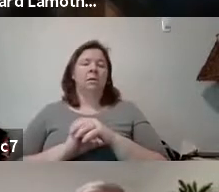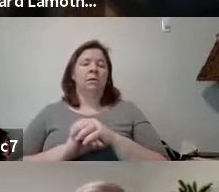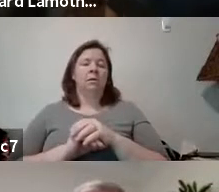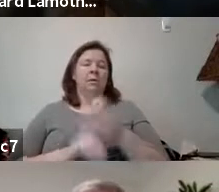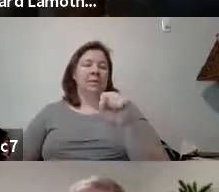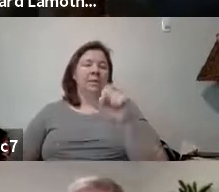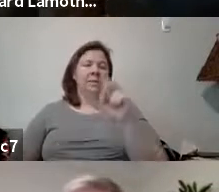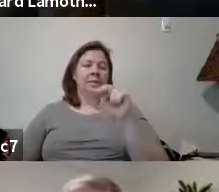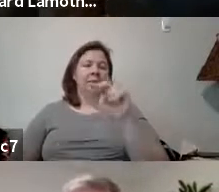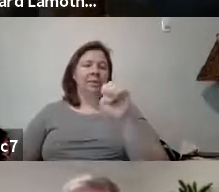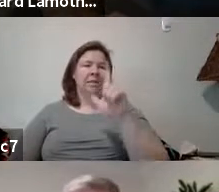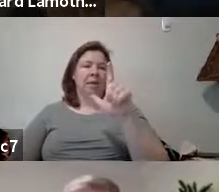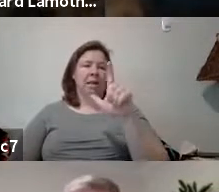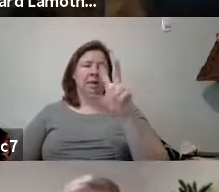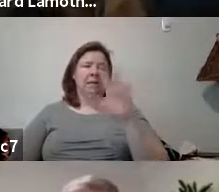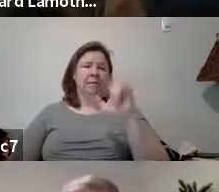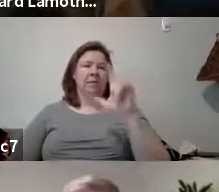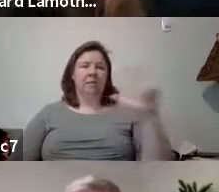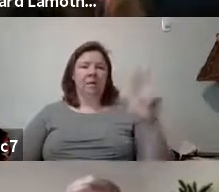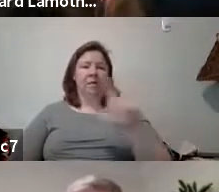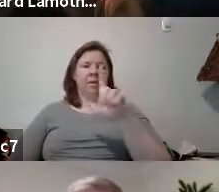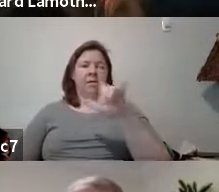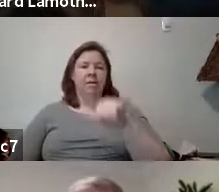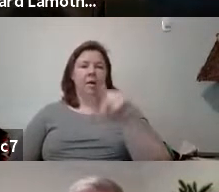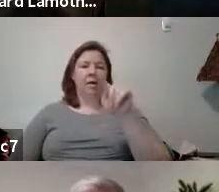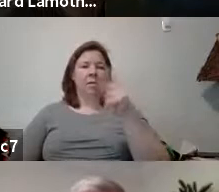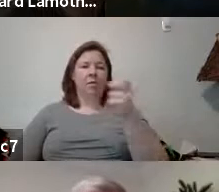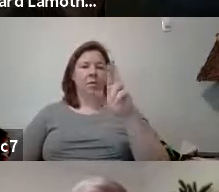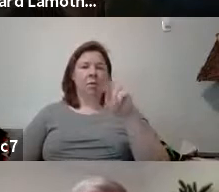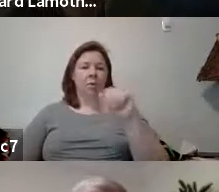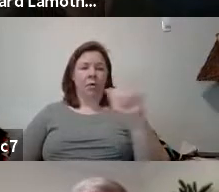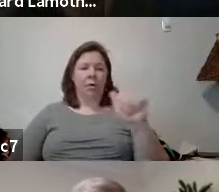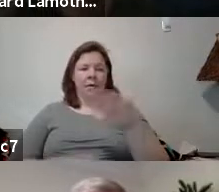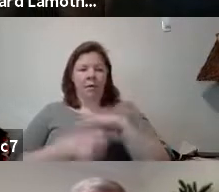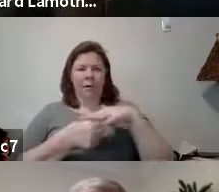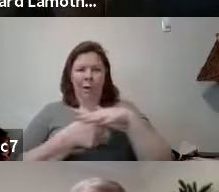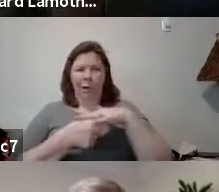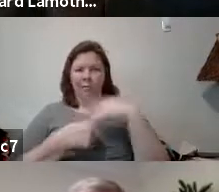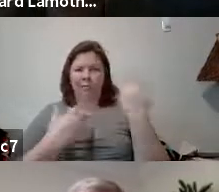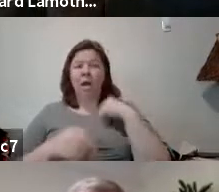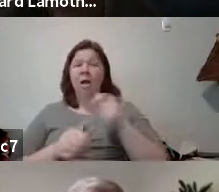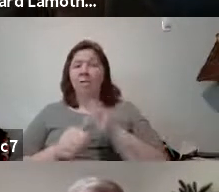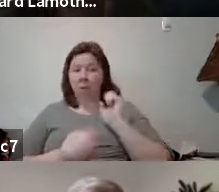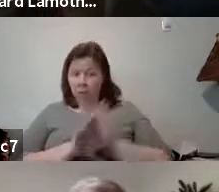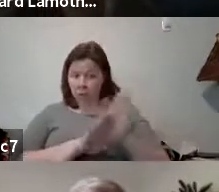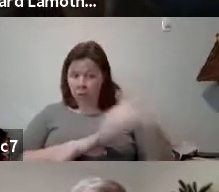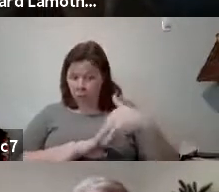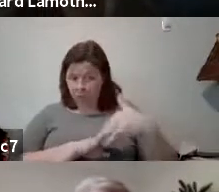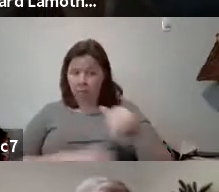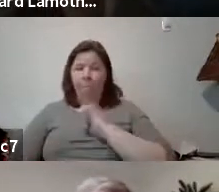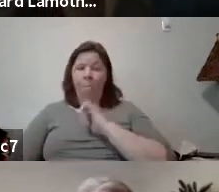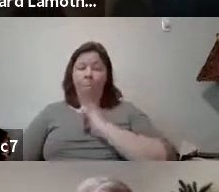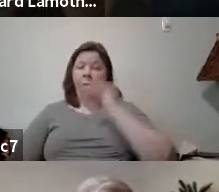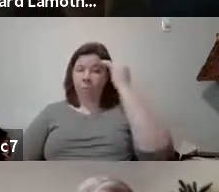Snellville, Lithonia area. I'm pretty sure he should be familiar with that. But I am from Jamaica, and I